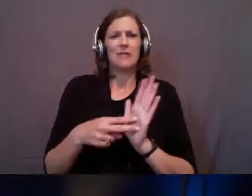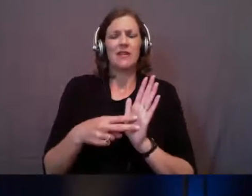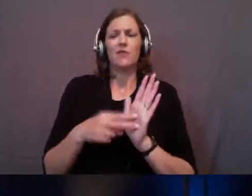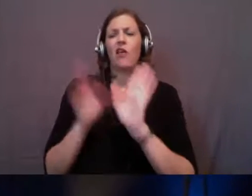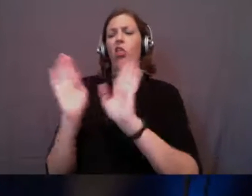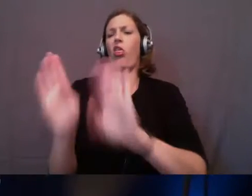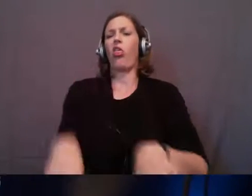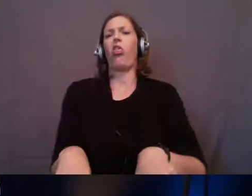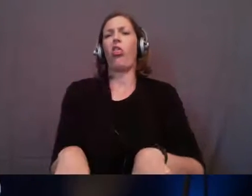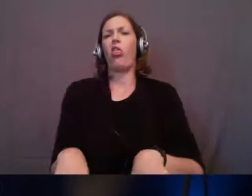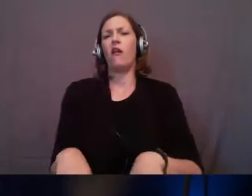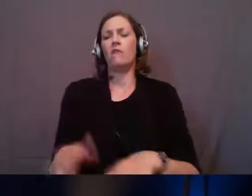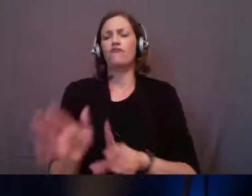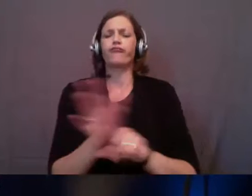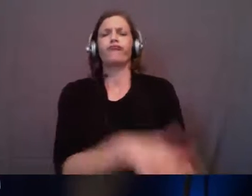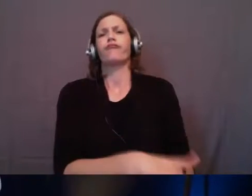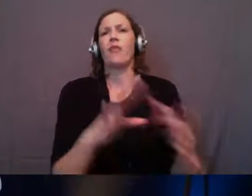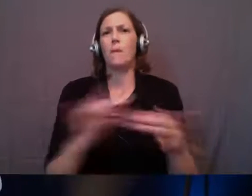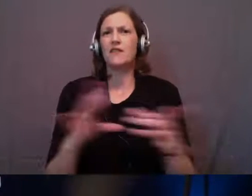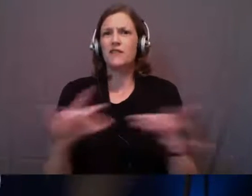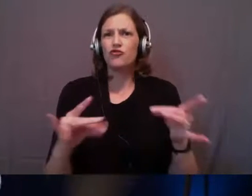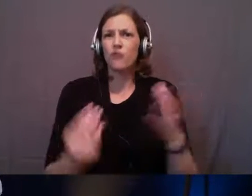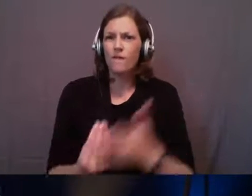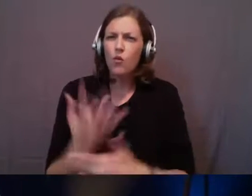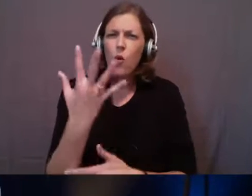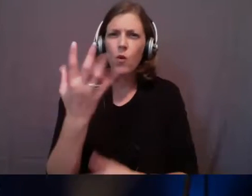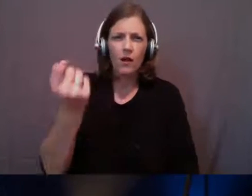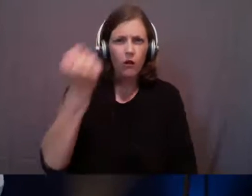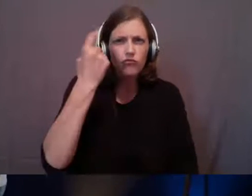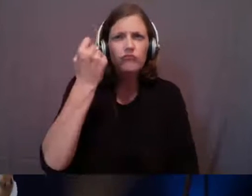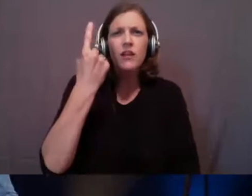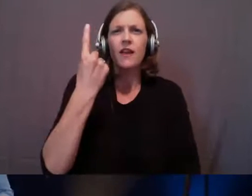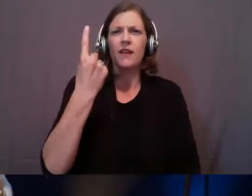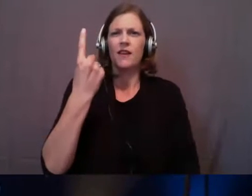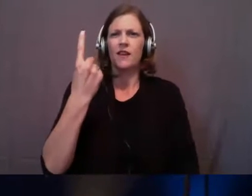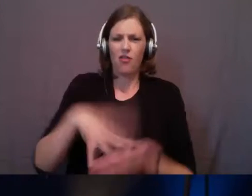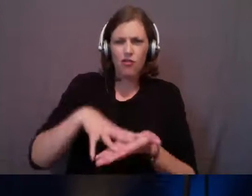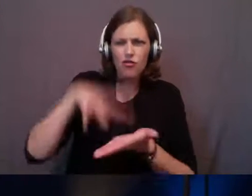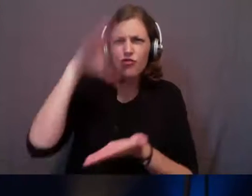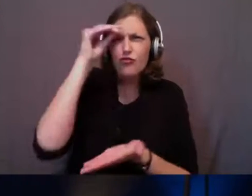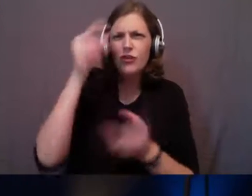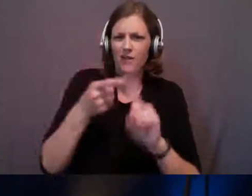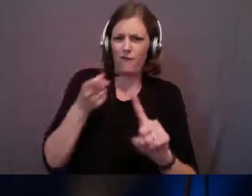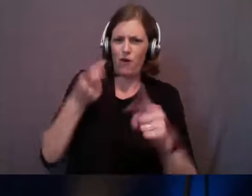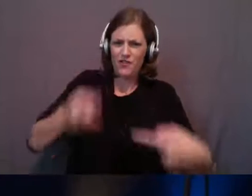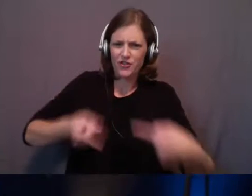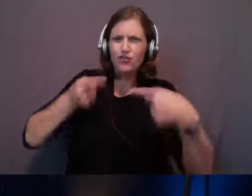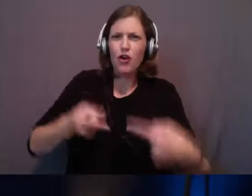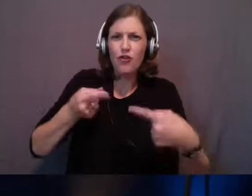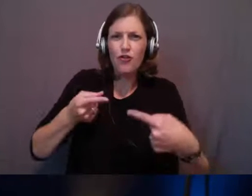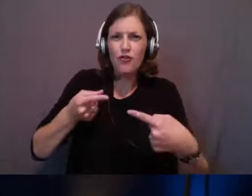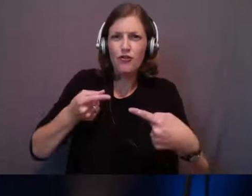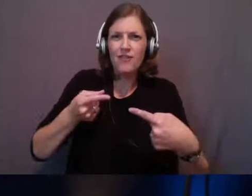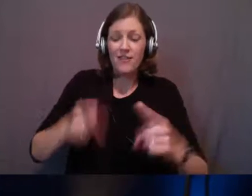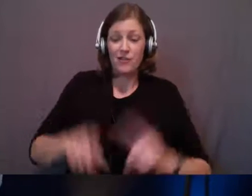message of growing and understanding and learning from our struggles. There is a difference